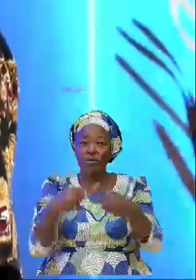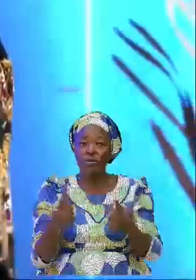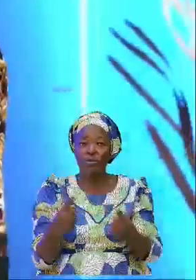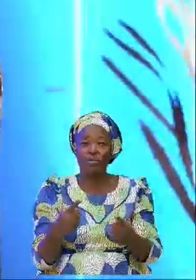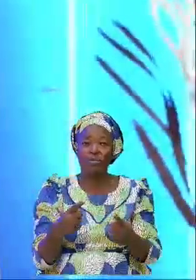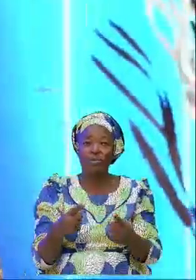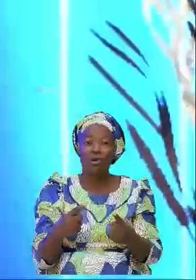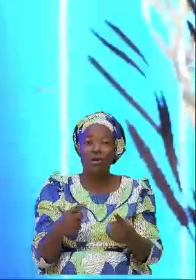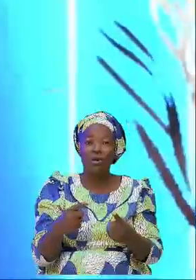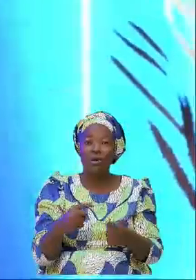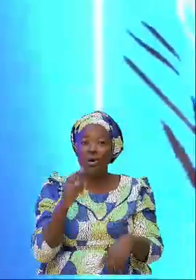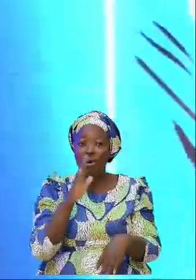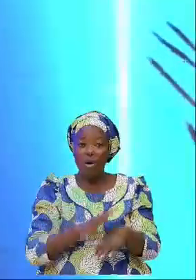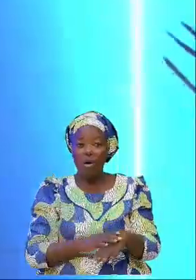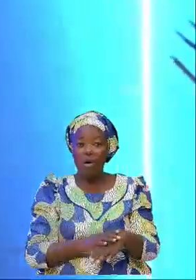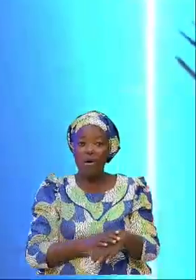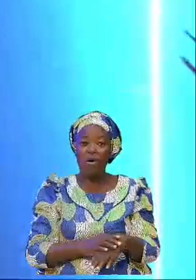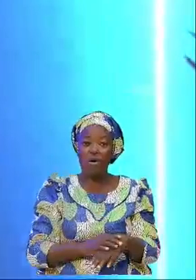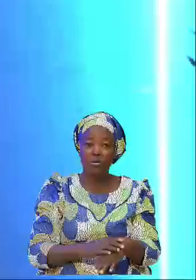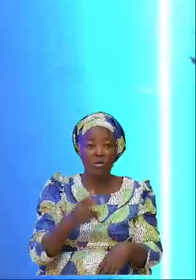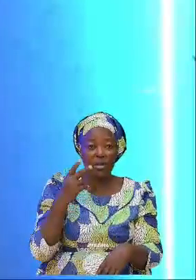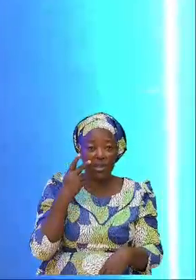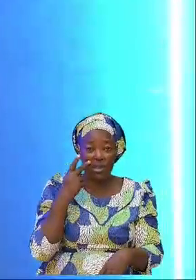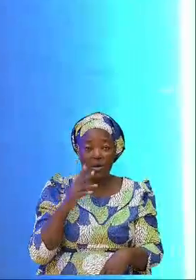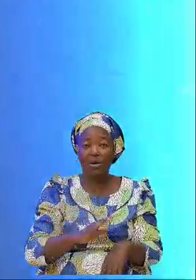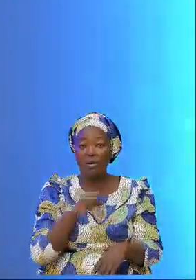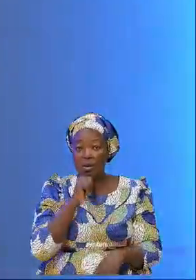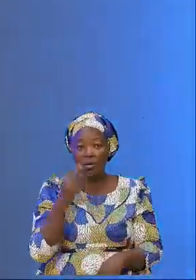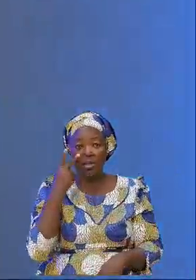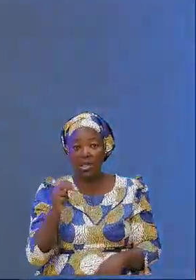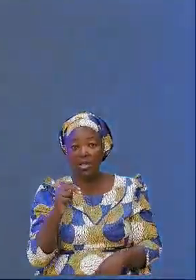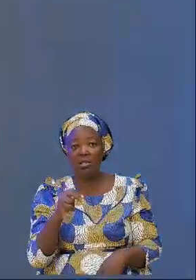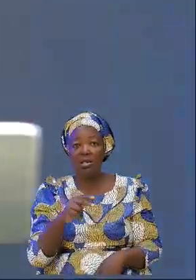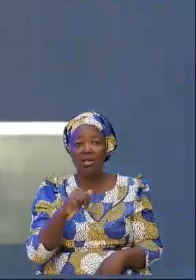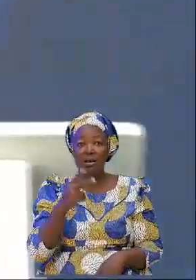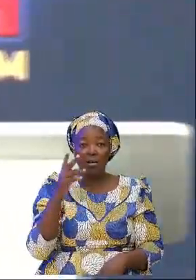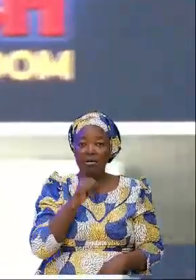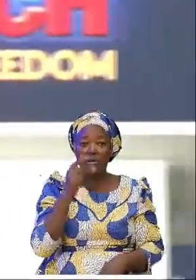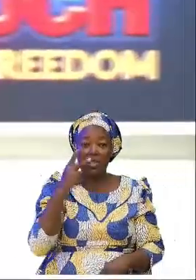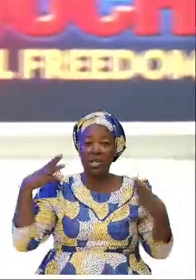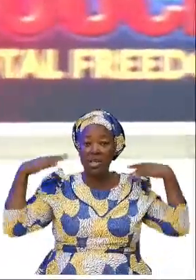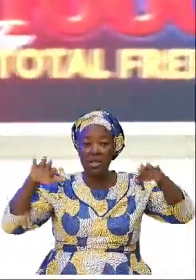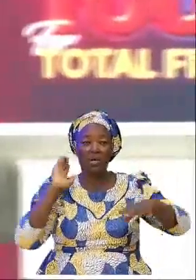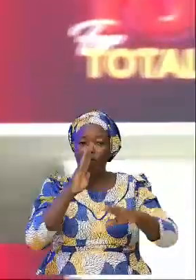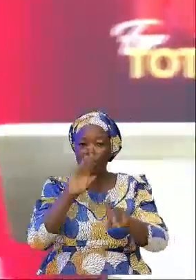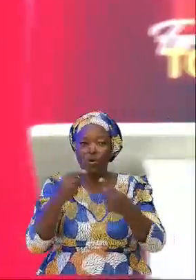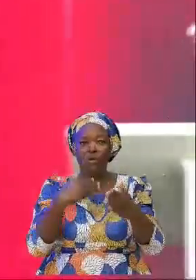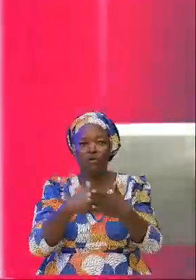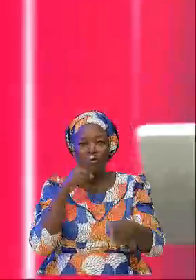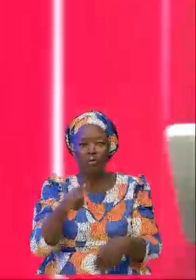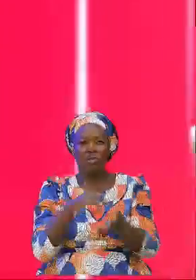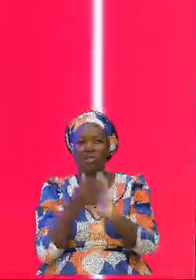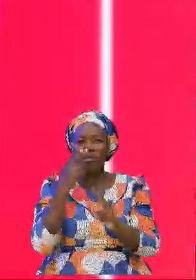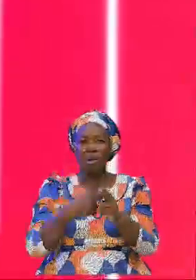book of life. And anywhere you go, unseen, invisible angels